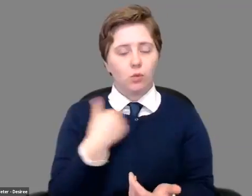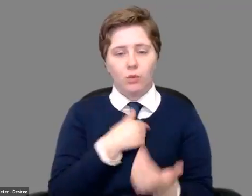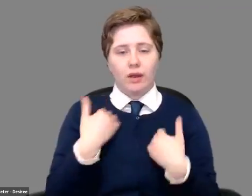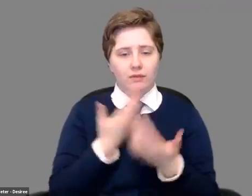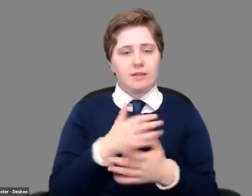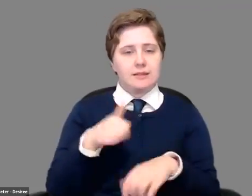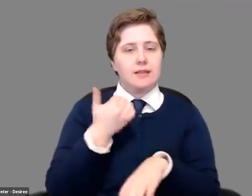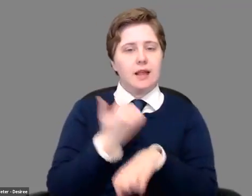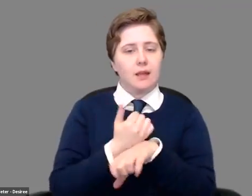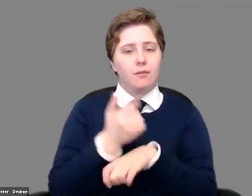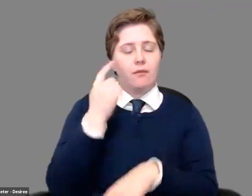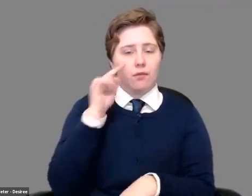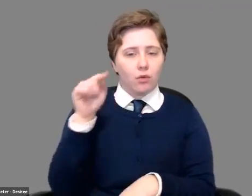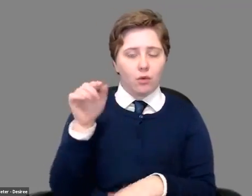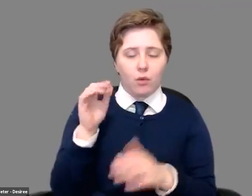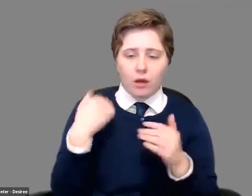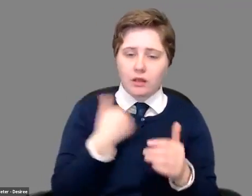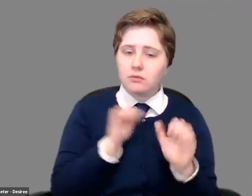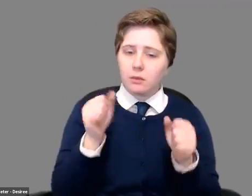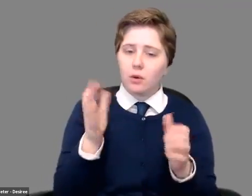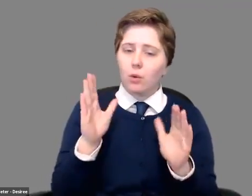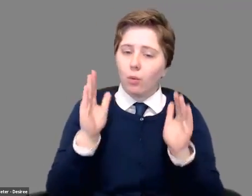we can make to hopefully,